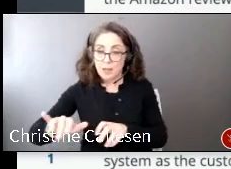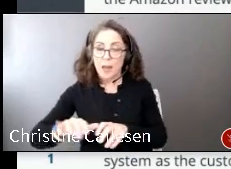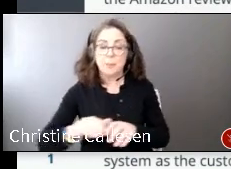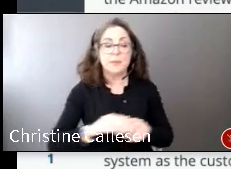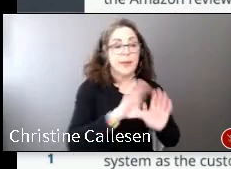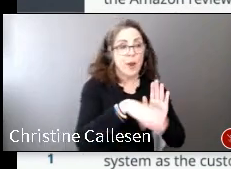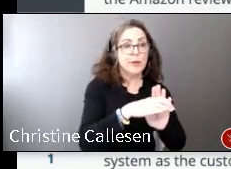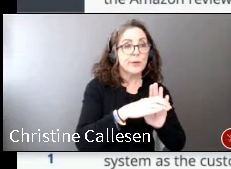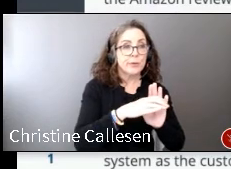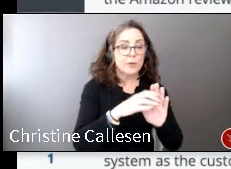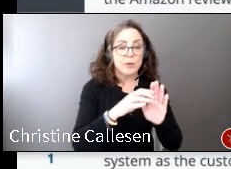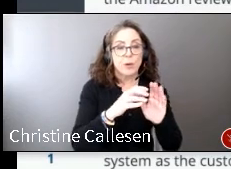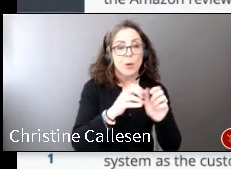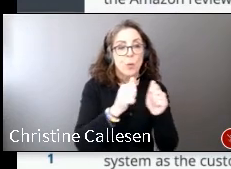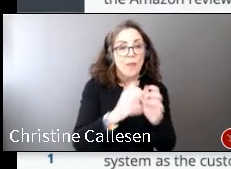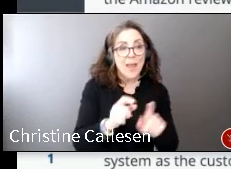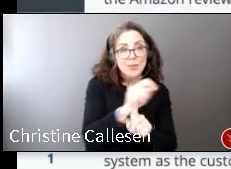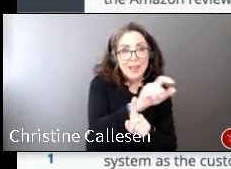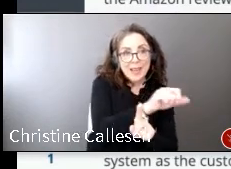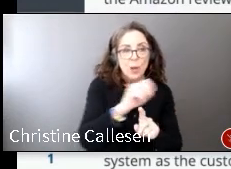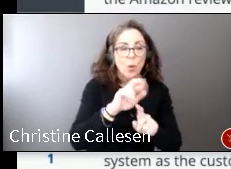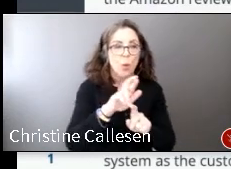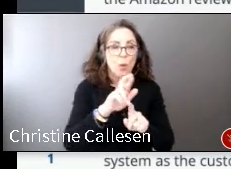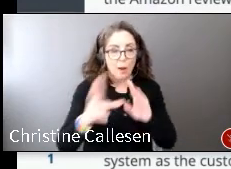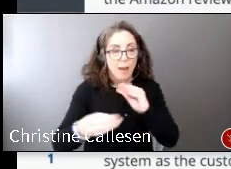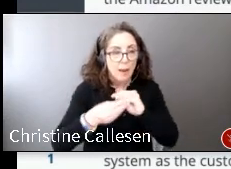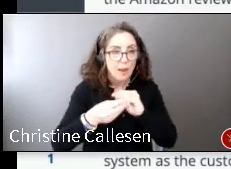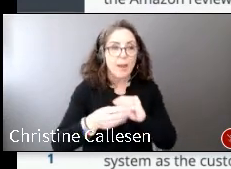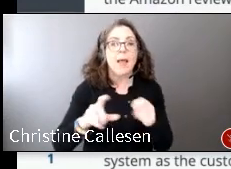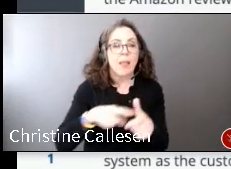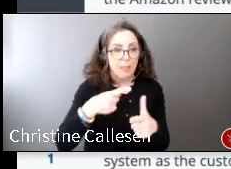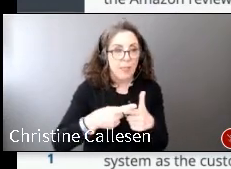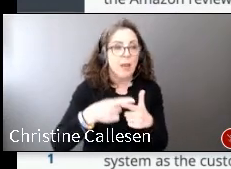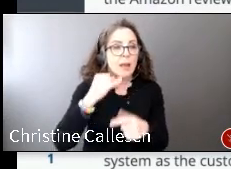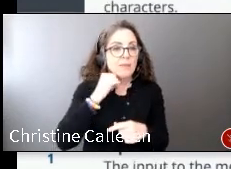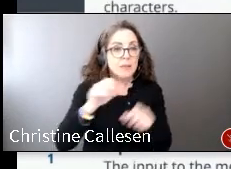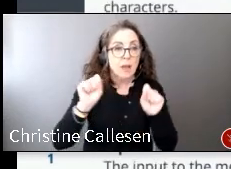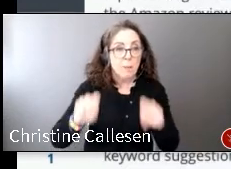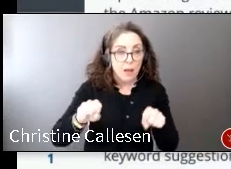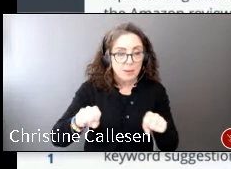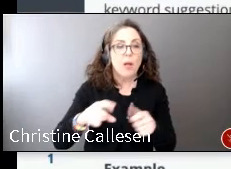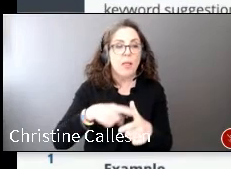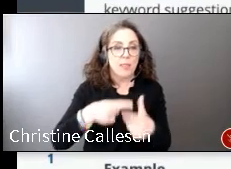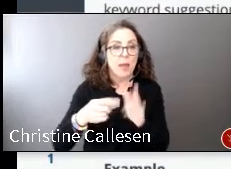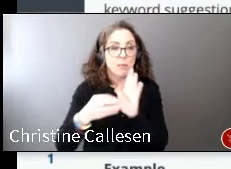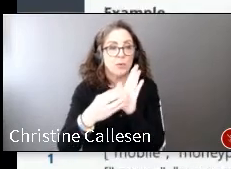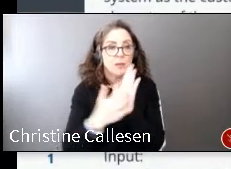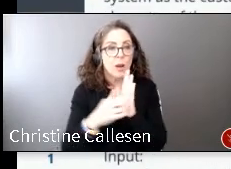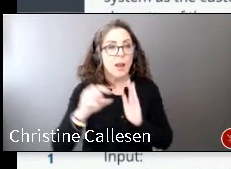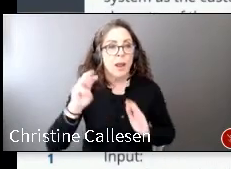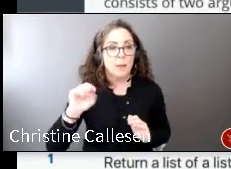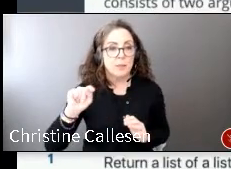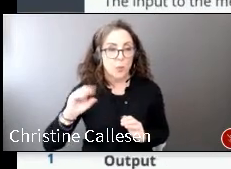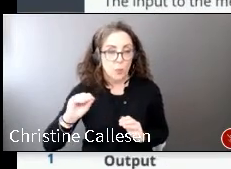or removing. If an output is not possible, return an empty array. Okay, so without going into